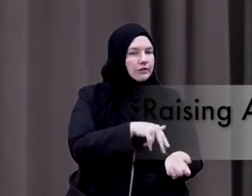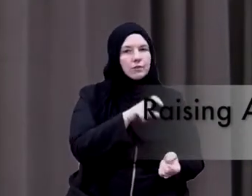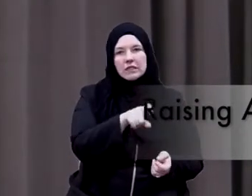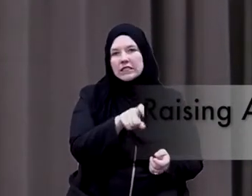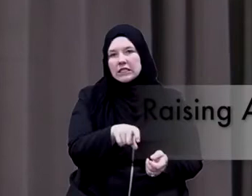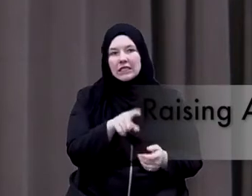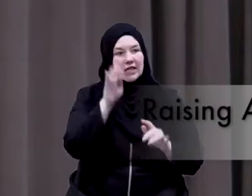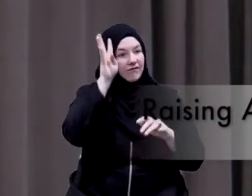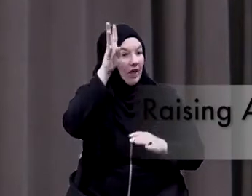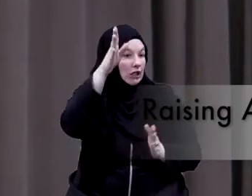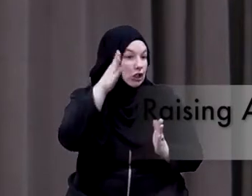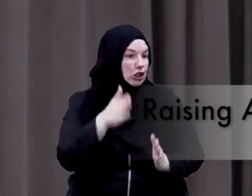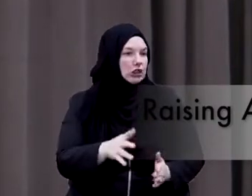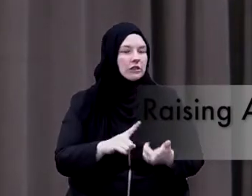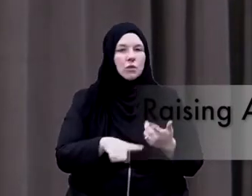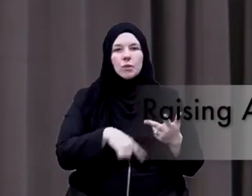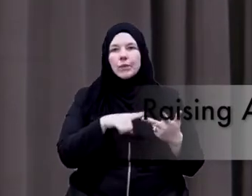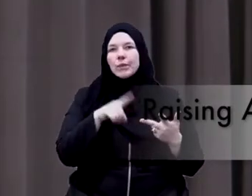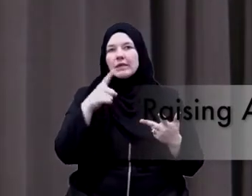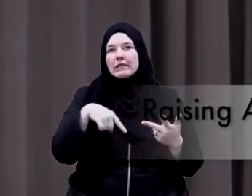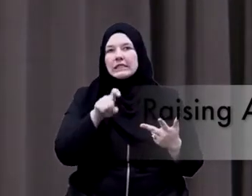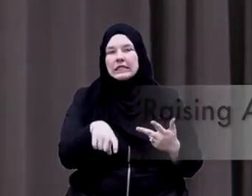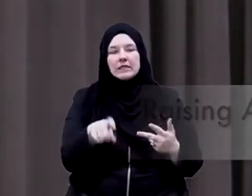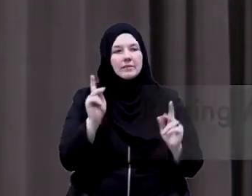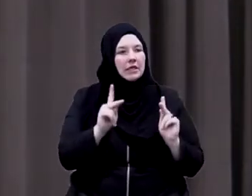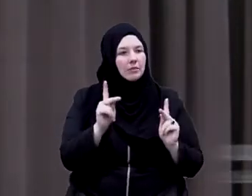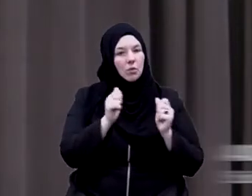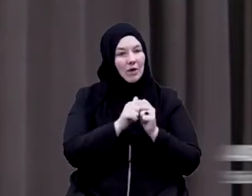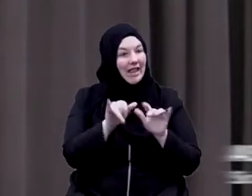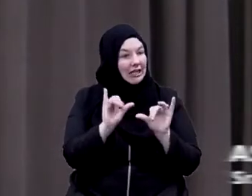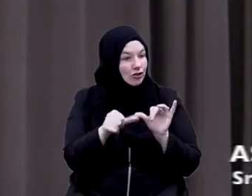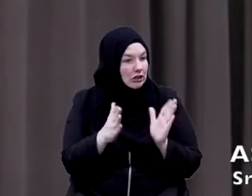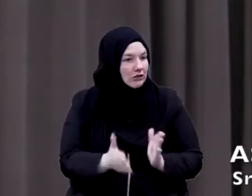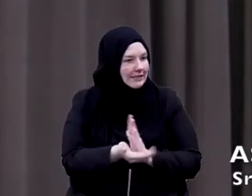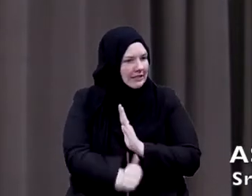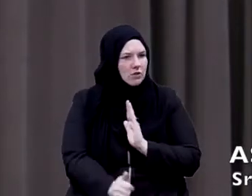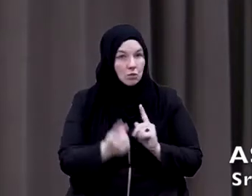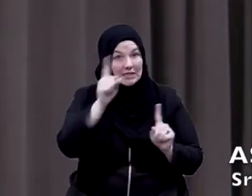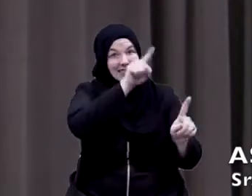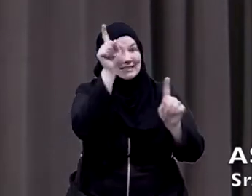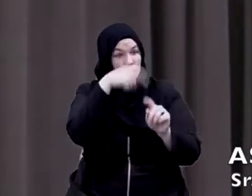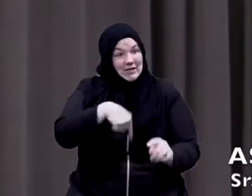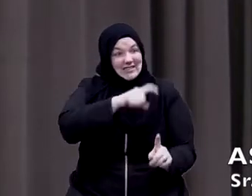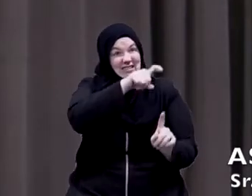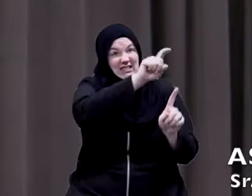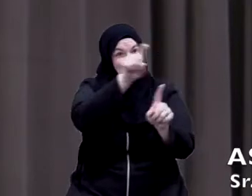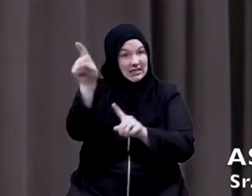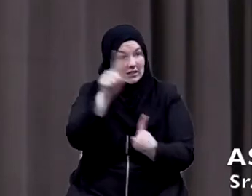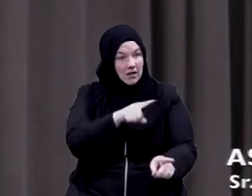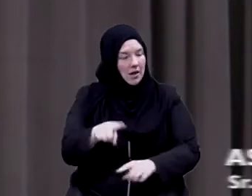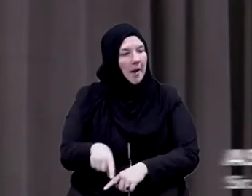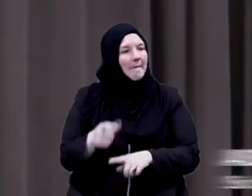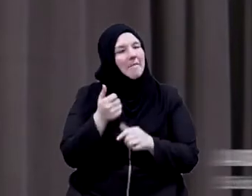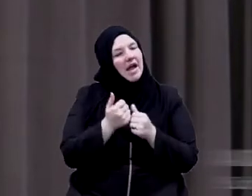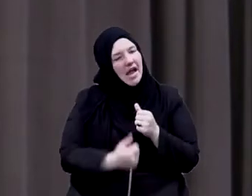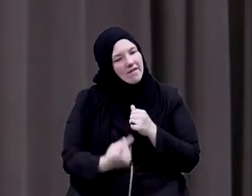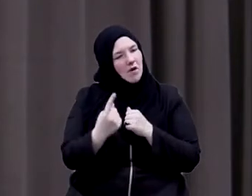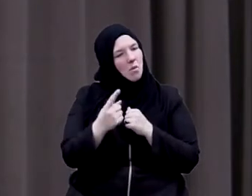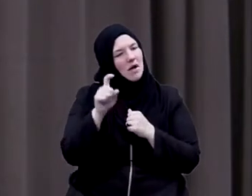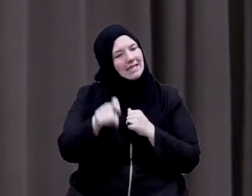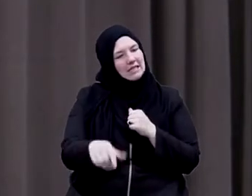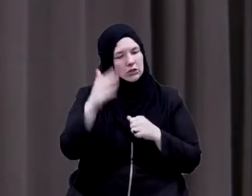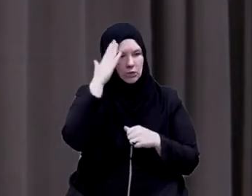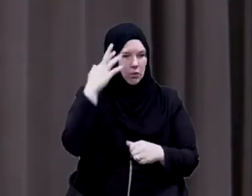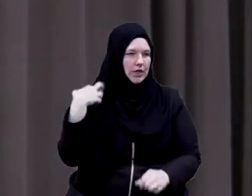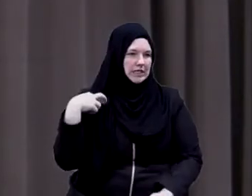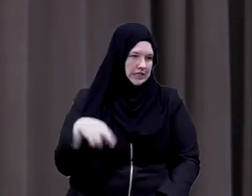the inventors, we need the people with engineering skills and everything. But everybody has to know their